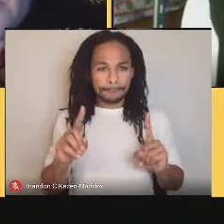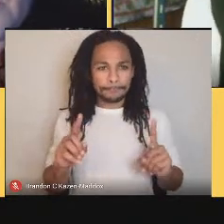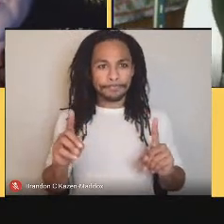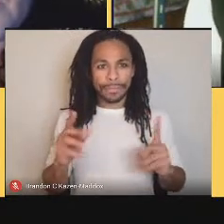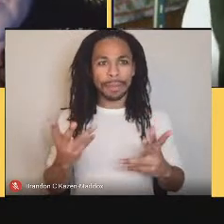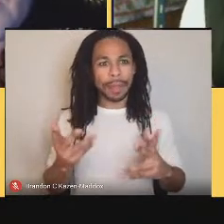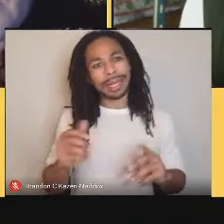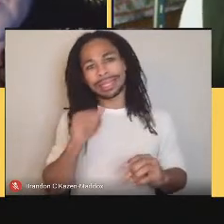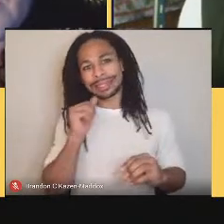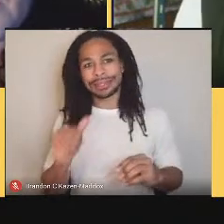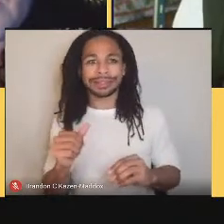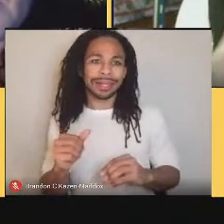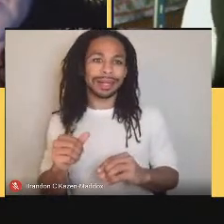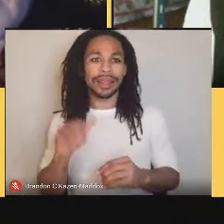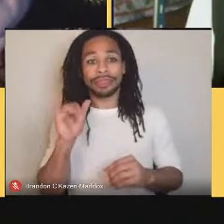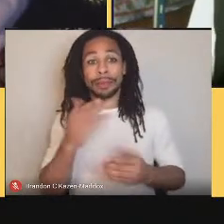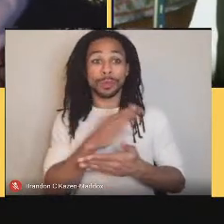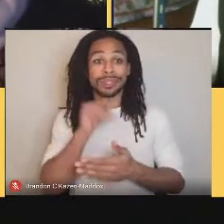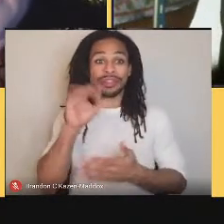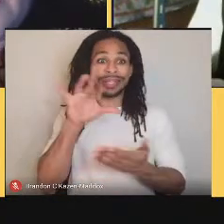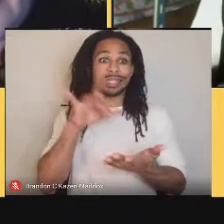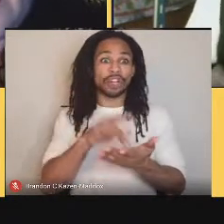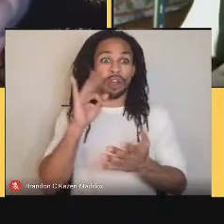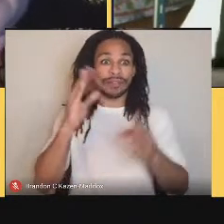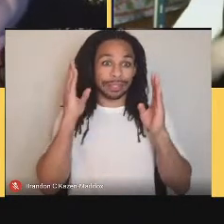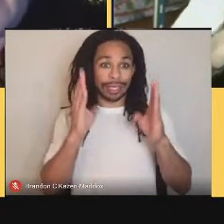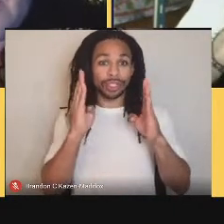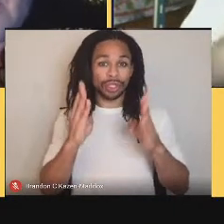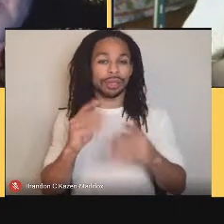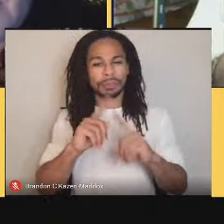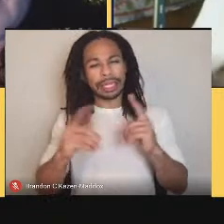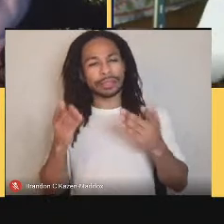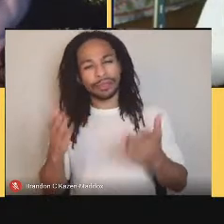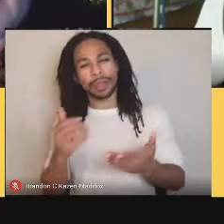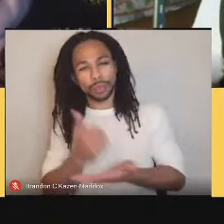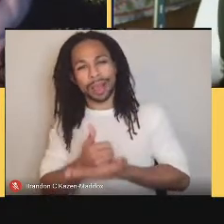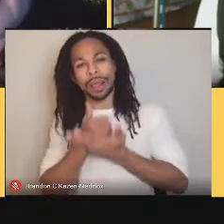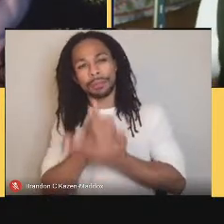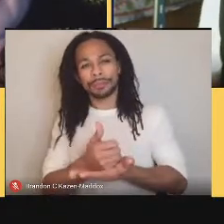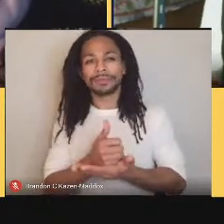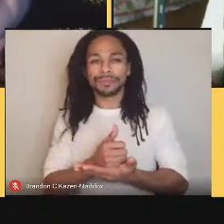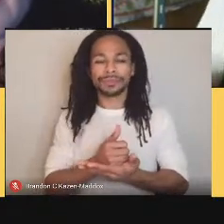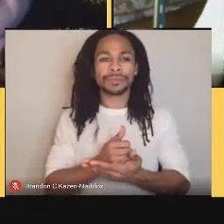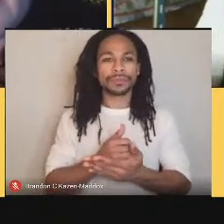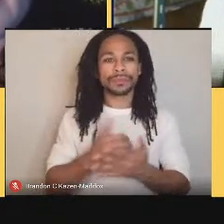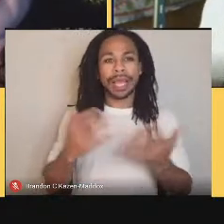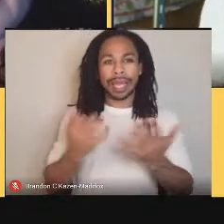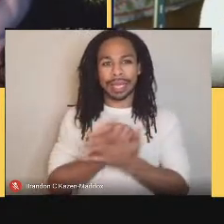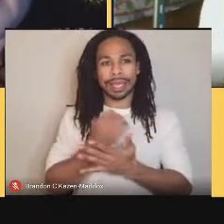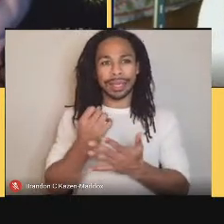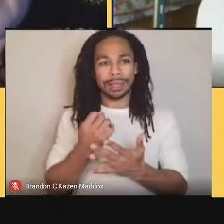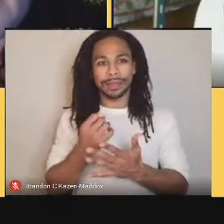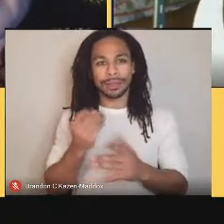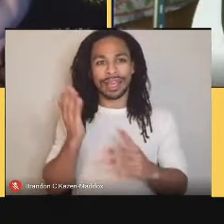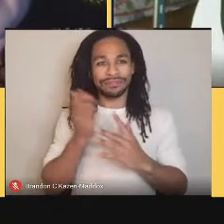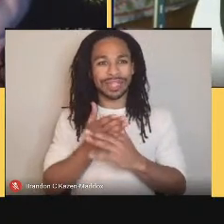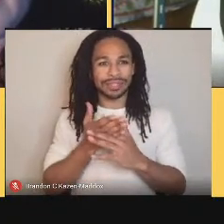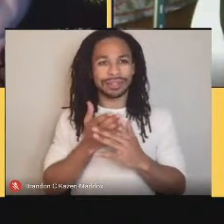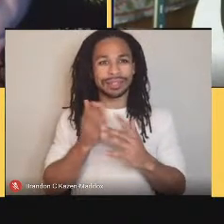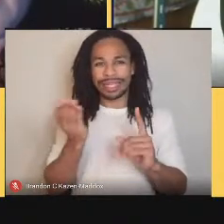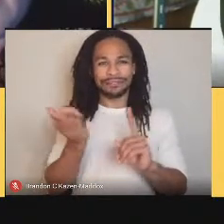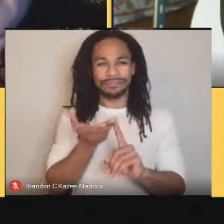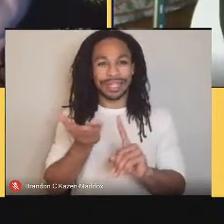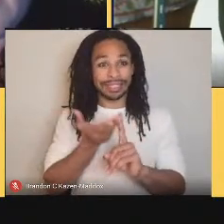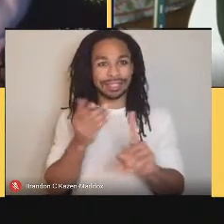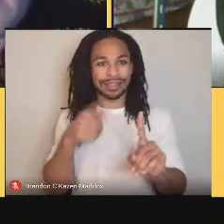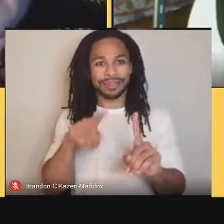isn't the center of attention, but it is there to help kind of, you know, get a couple of those chuckles out. When you're